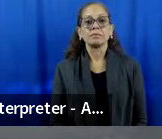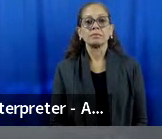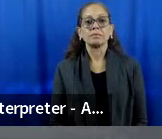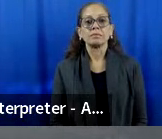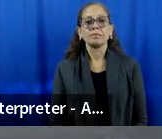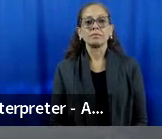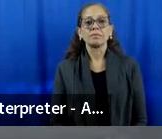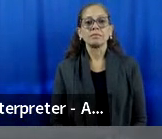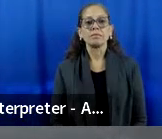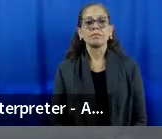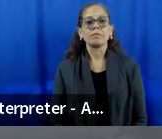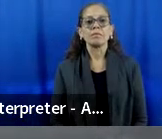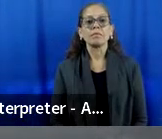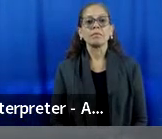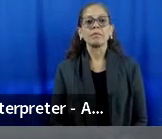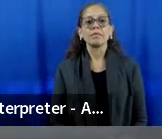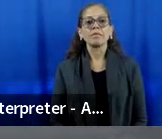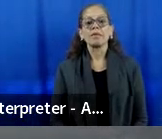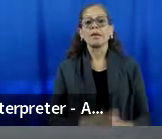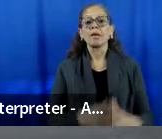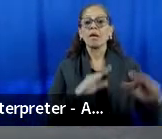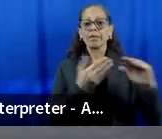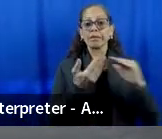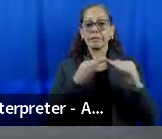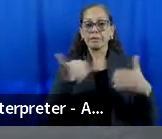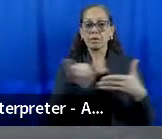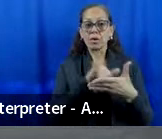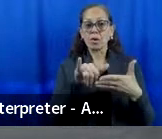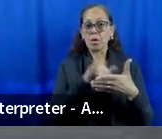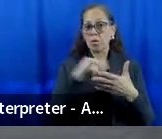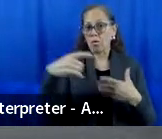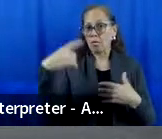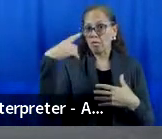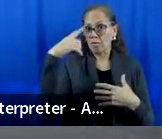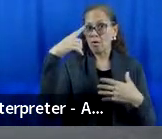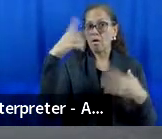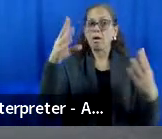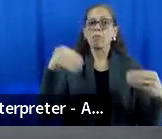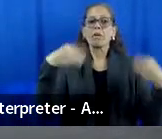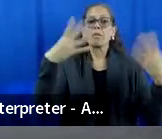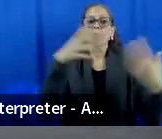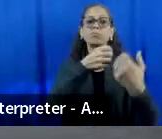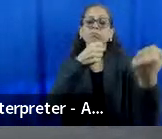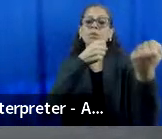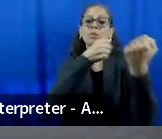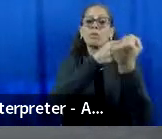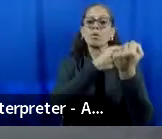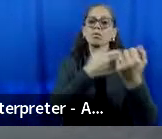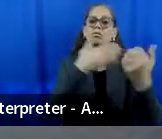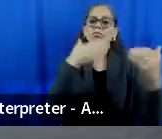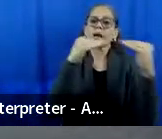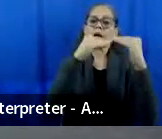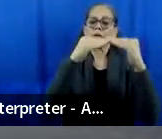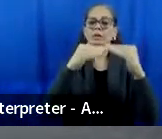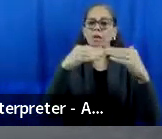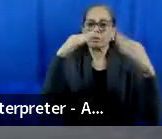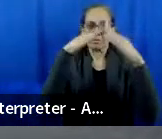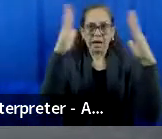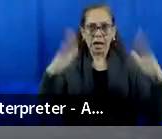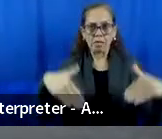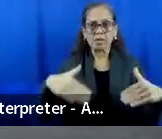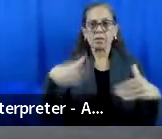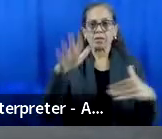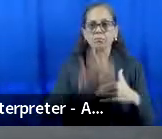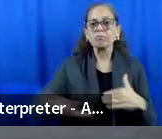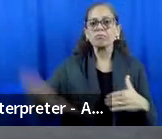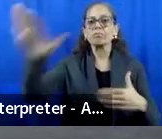The City of New York is committed to promoting fair housing and equitable development throughout the 5 boroughs. Part of that commitment